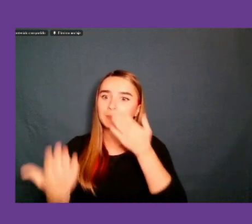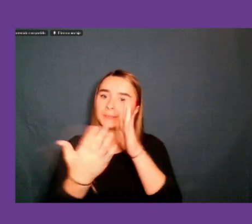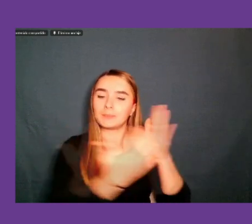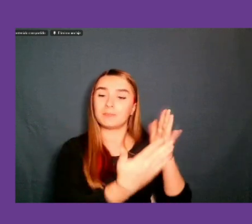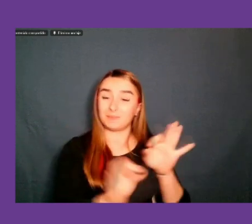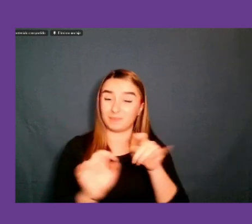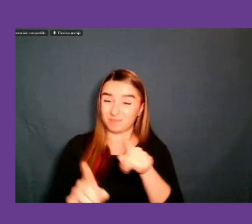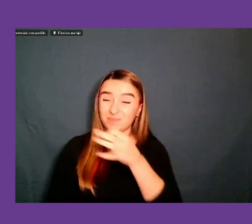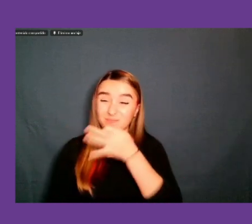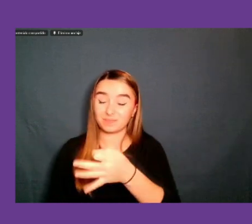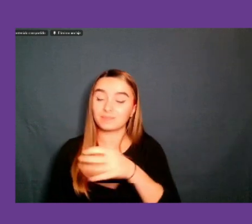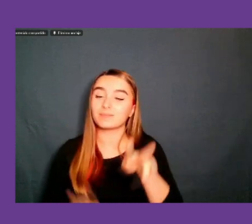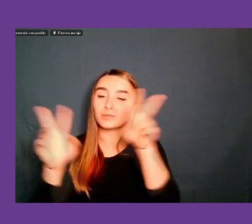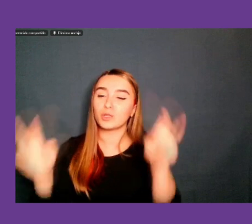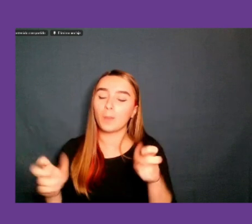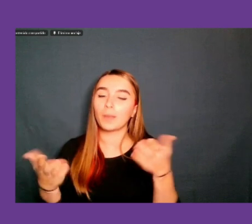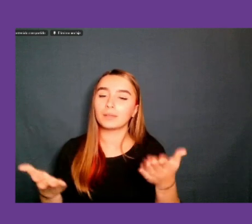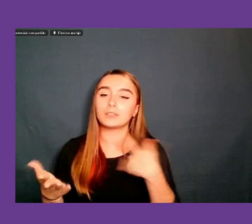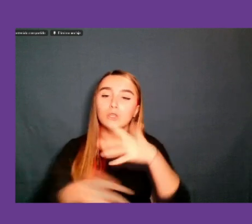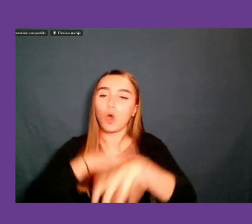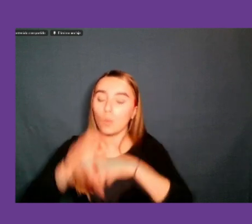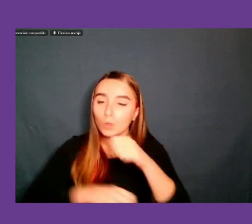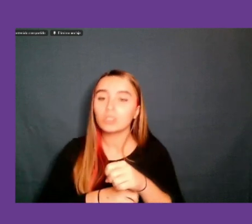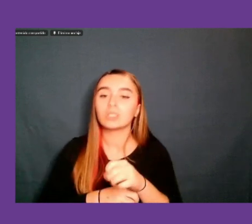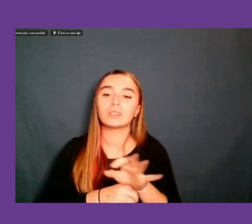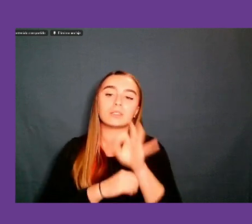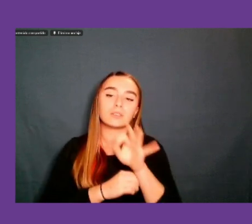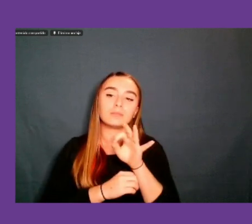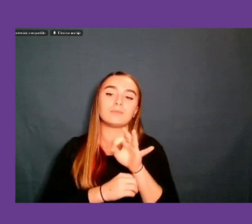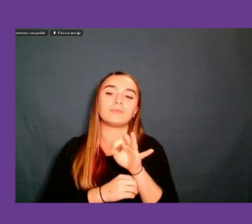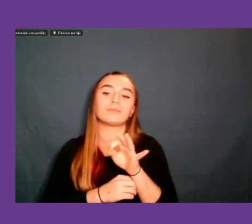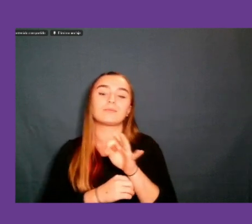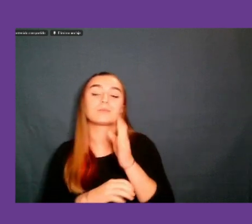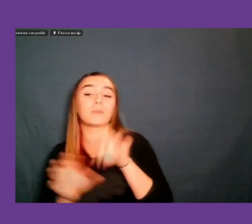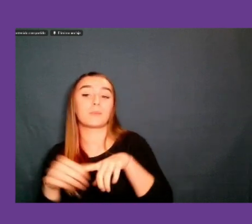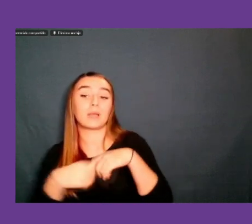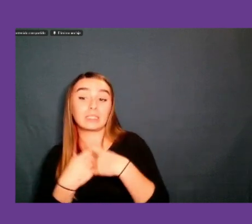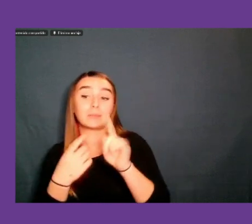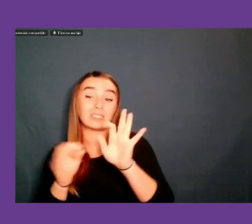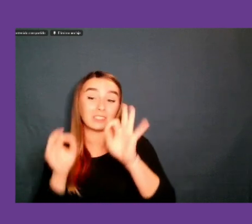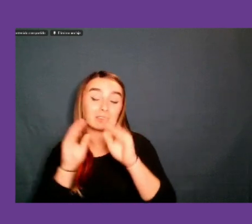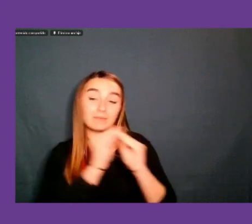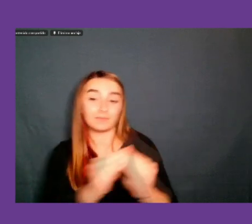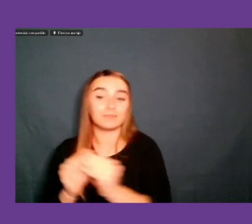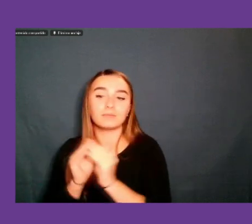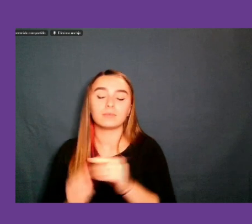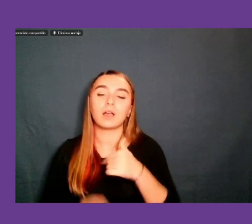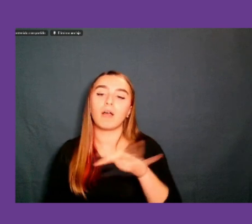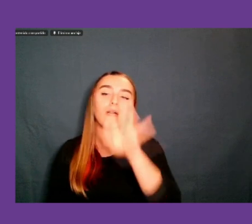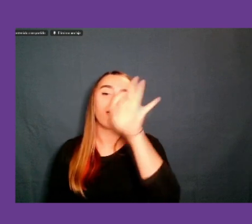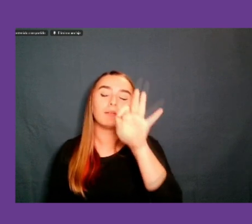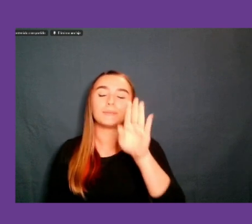terms of consumers of all ages and abilities participation in standardization. I will ask